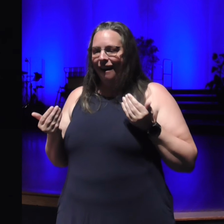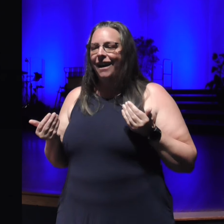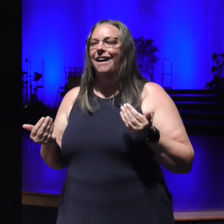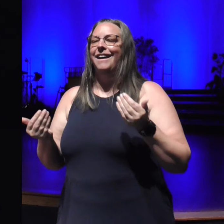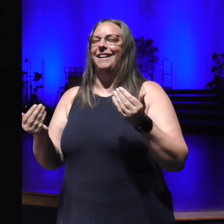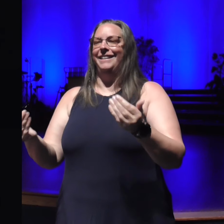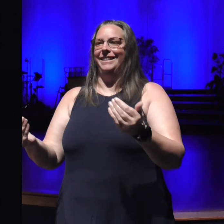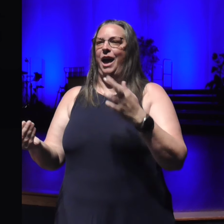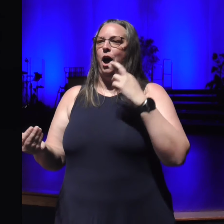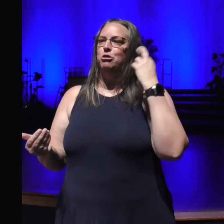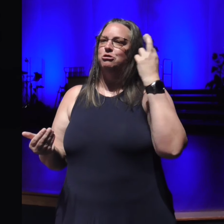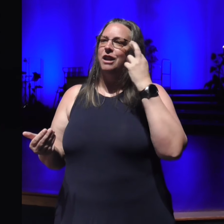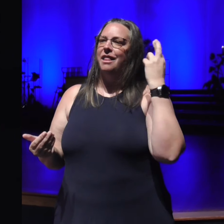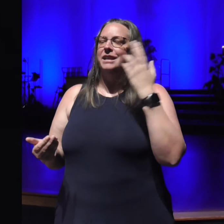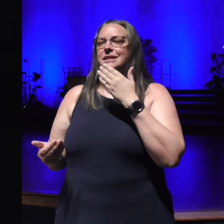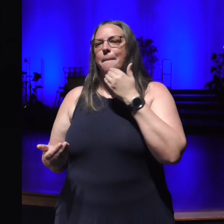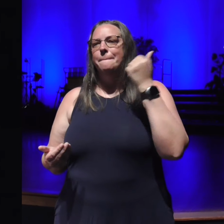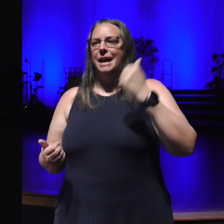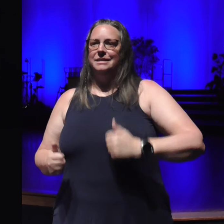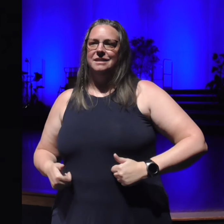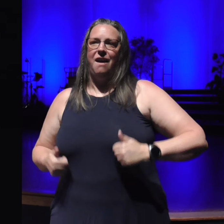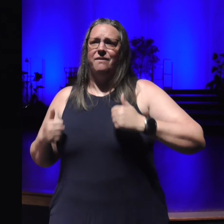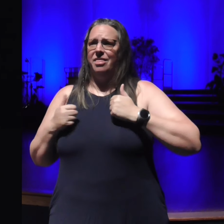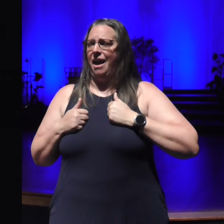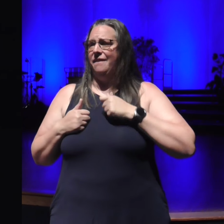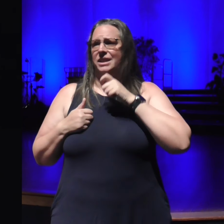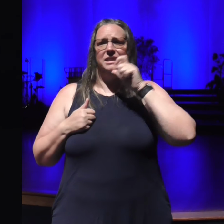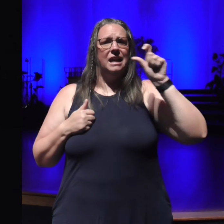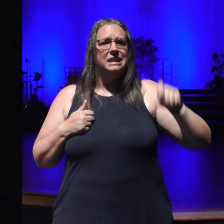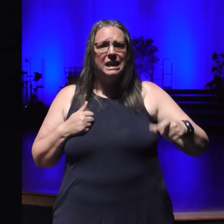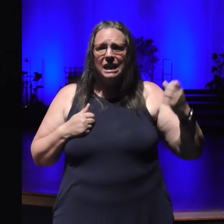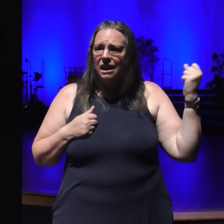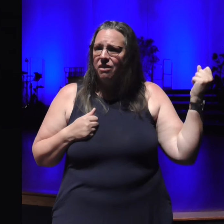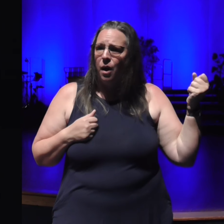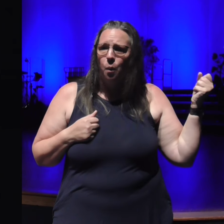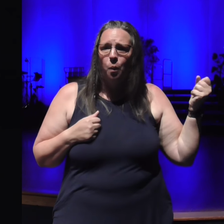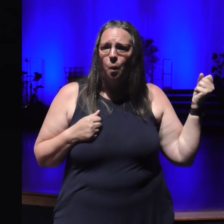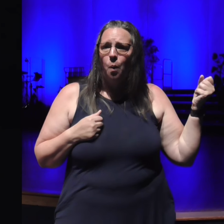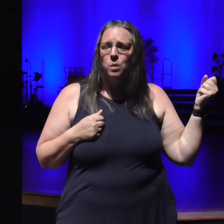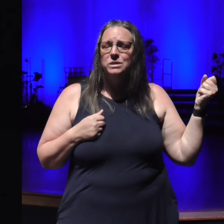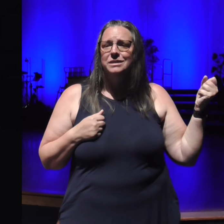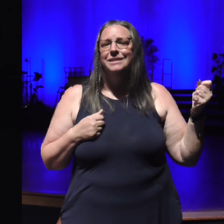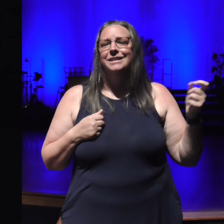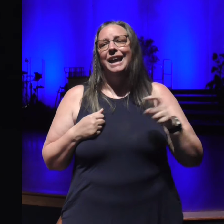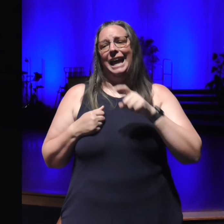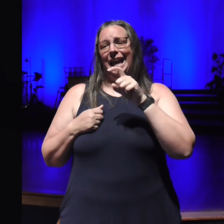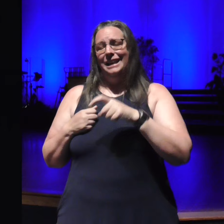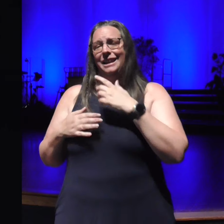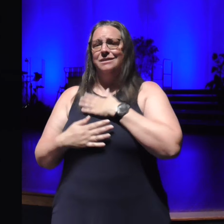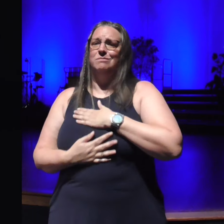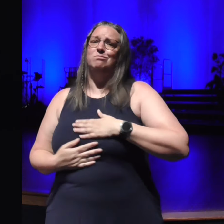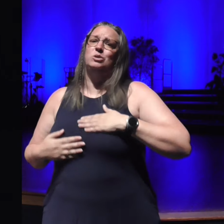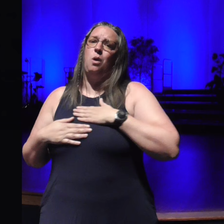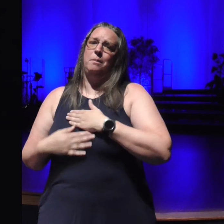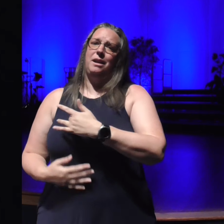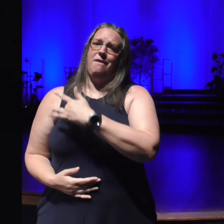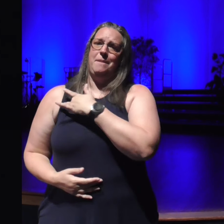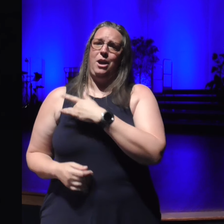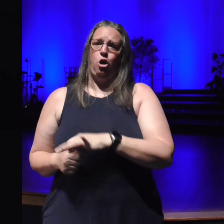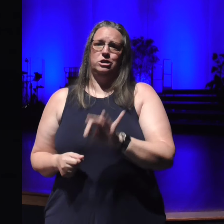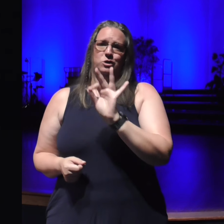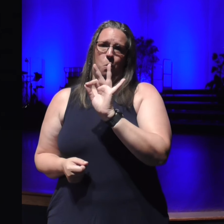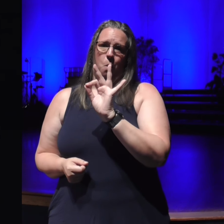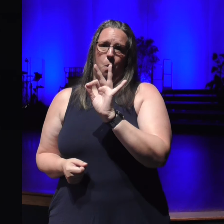life does not need clinging to, just the pure enjoyment of our heart and soul, speaking a word for